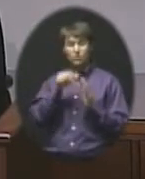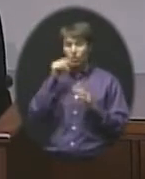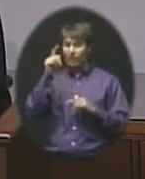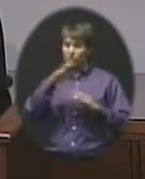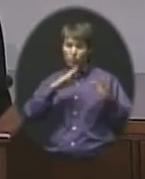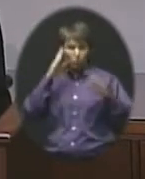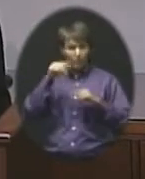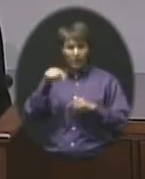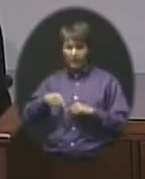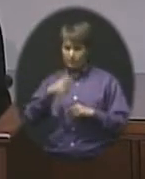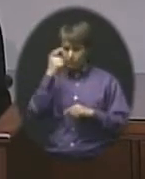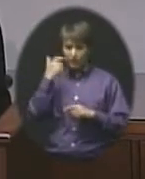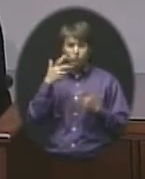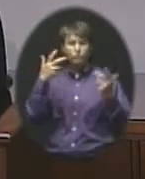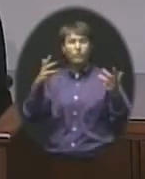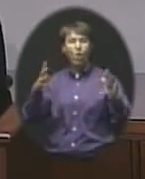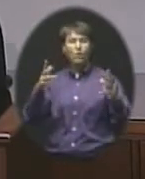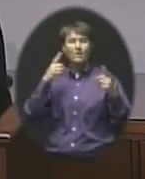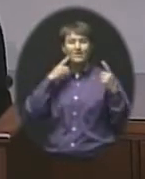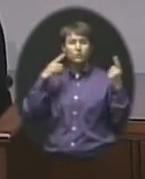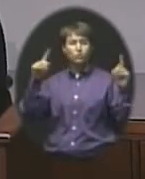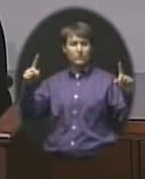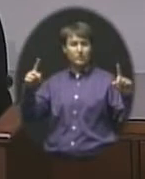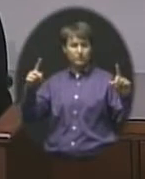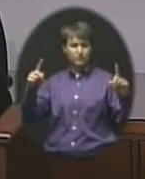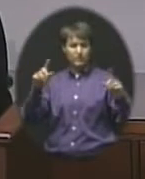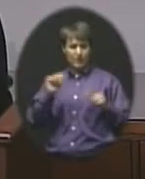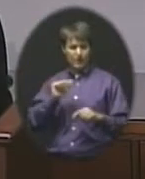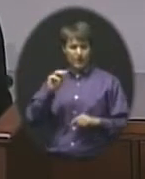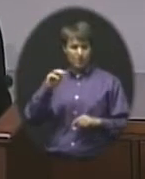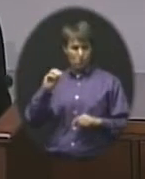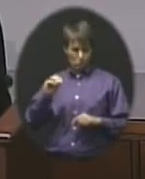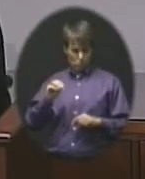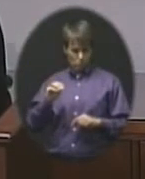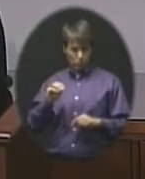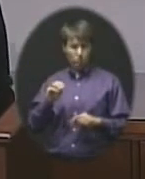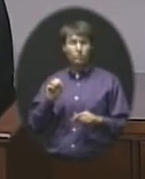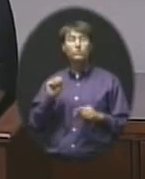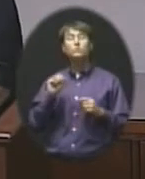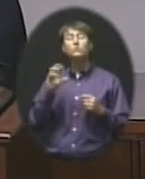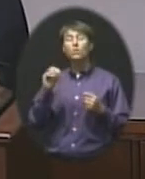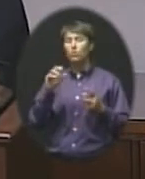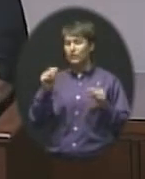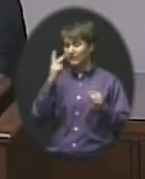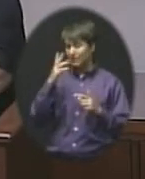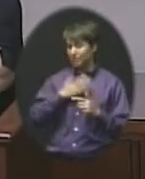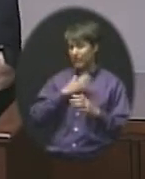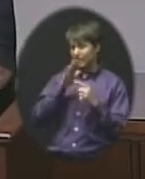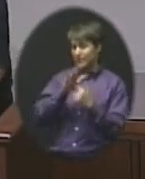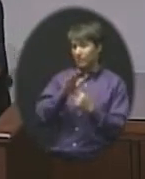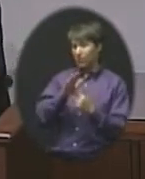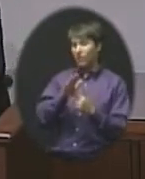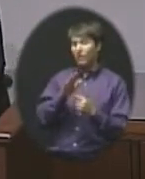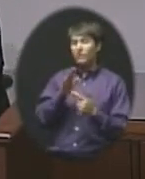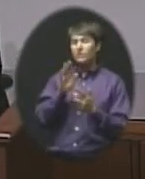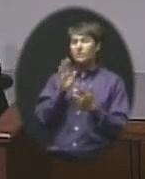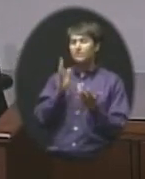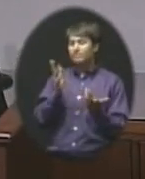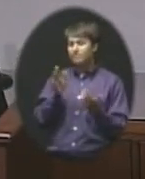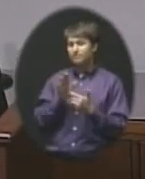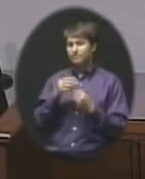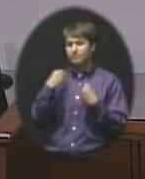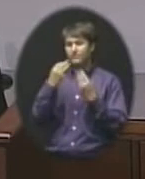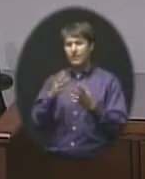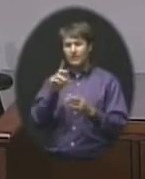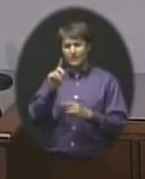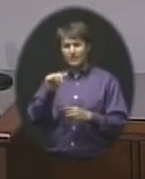this one, because you have already achieved this AMO. So you can see in my example, this shows you data a